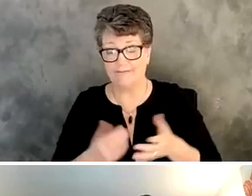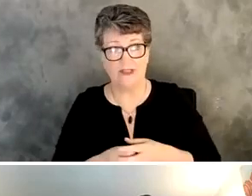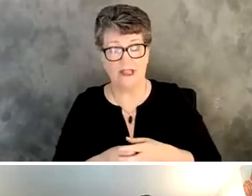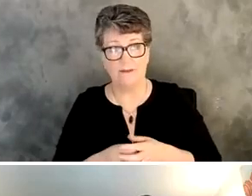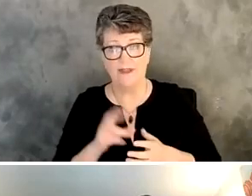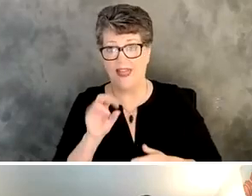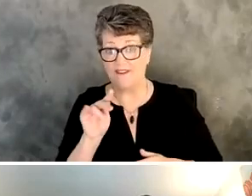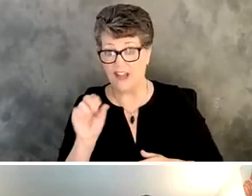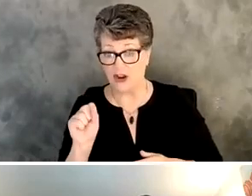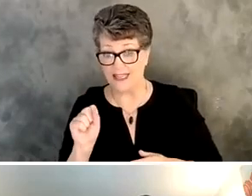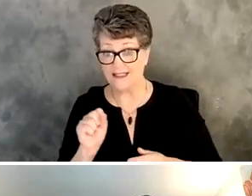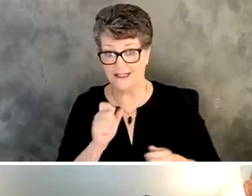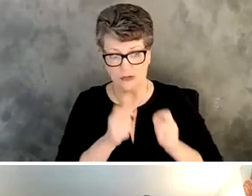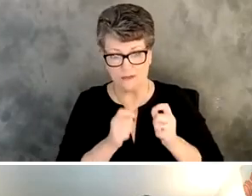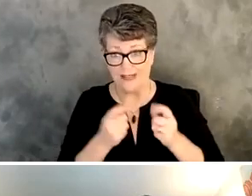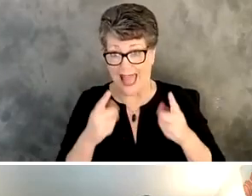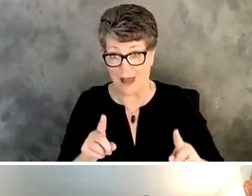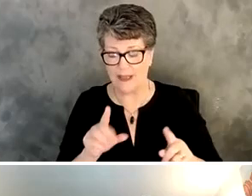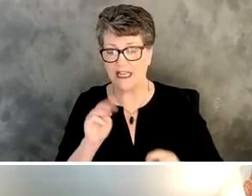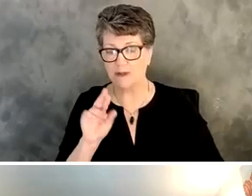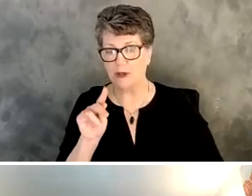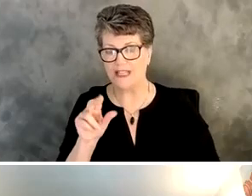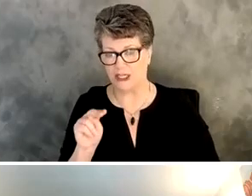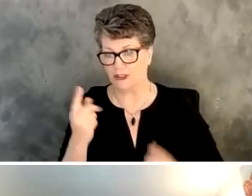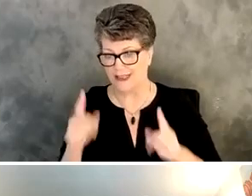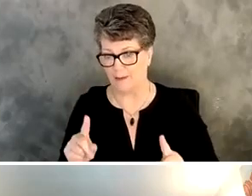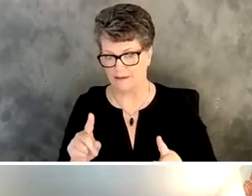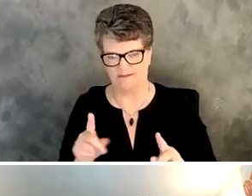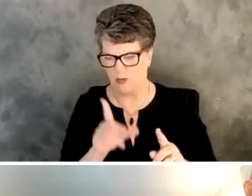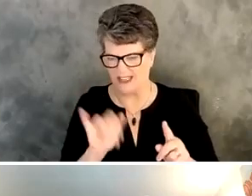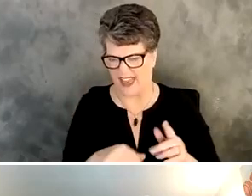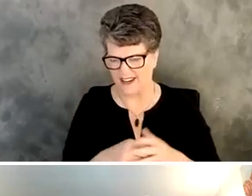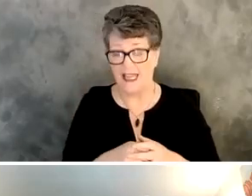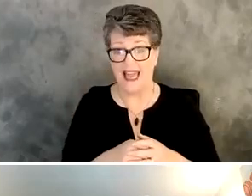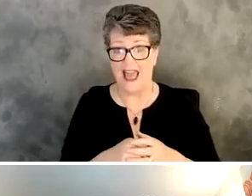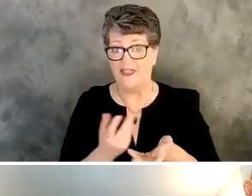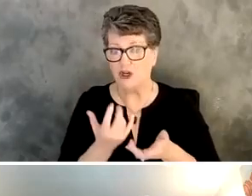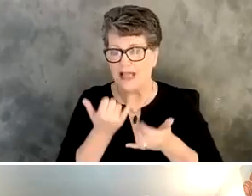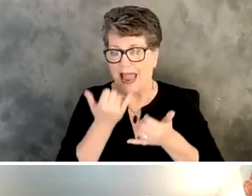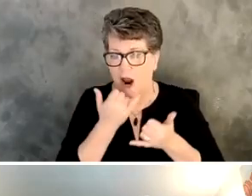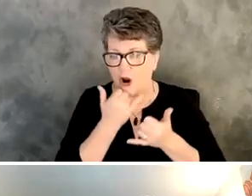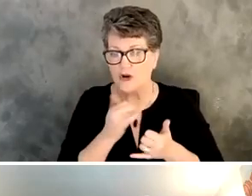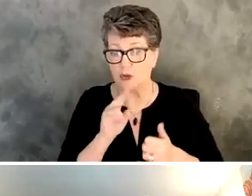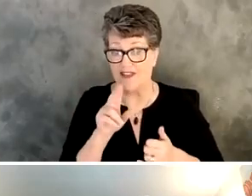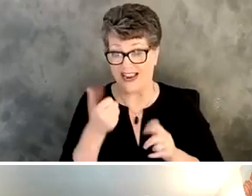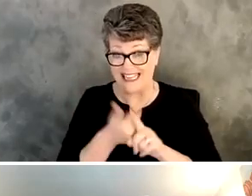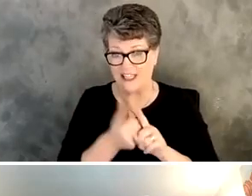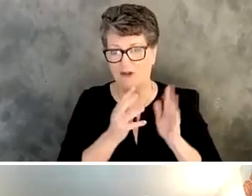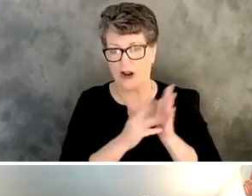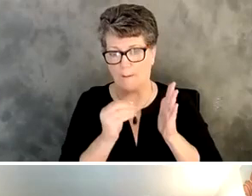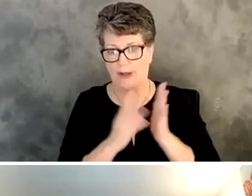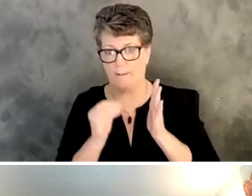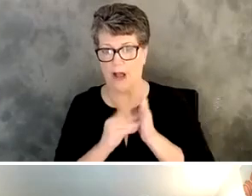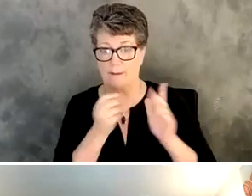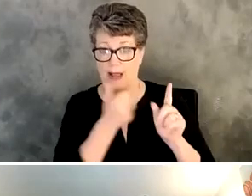variants form because mutations are made. What are mutations? Mutations are basically errors. When the virus is replicating and trying to